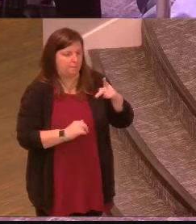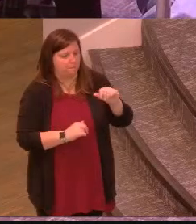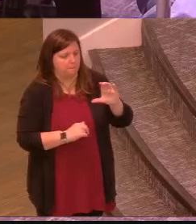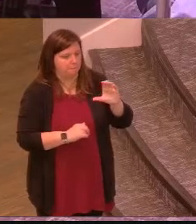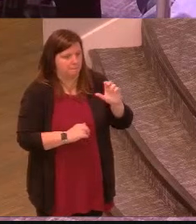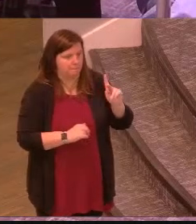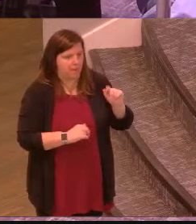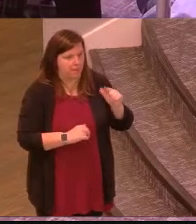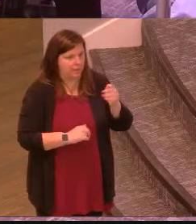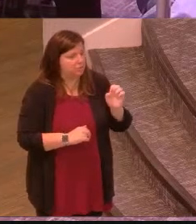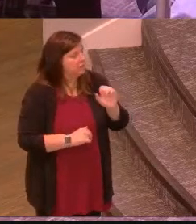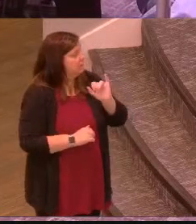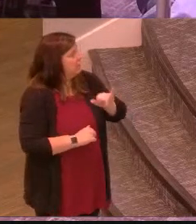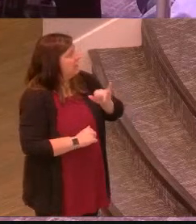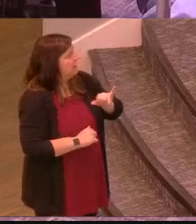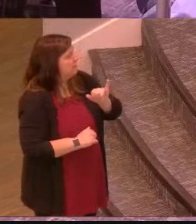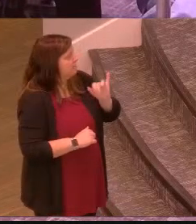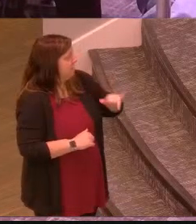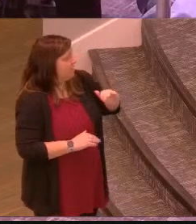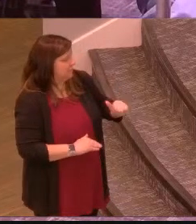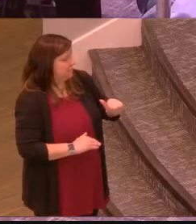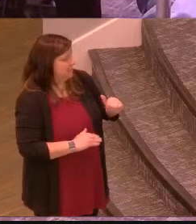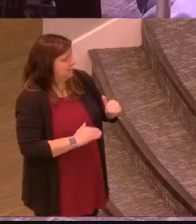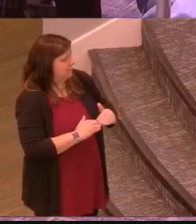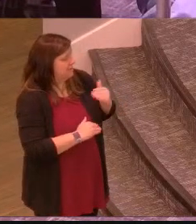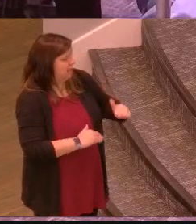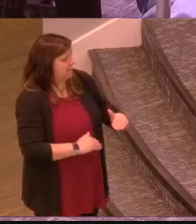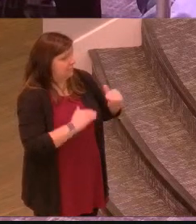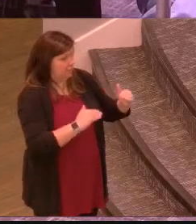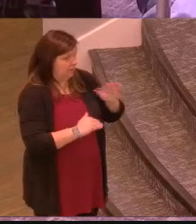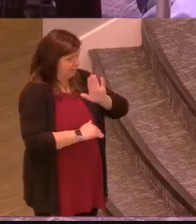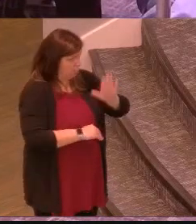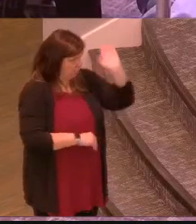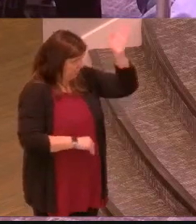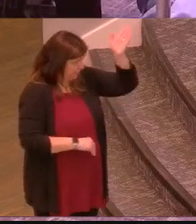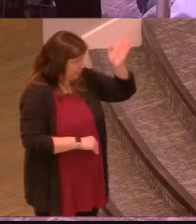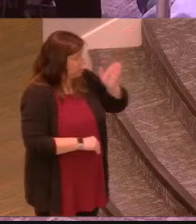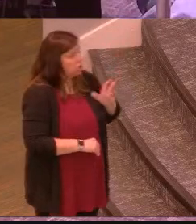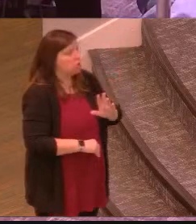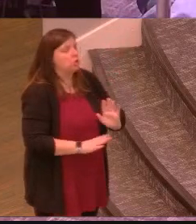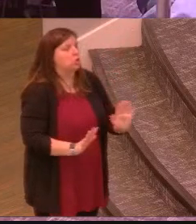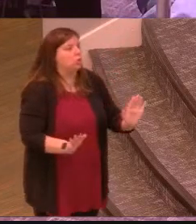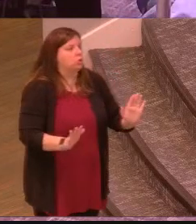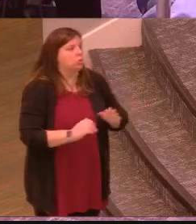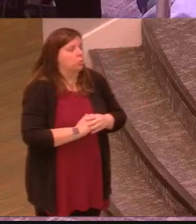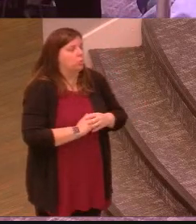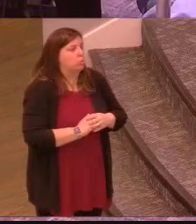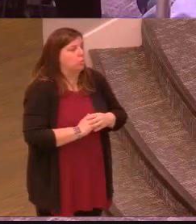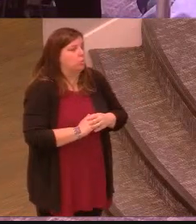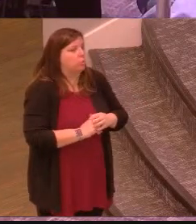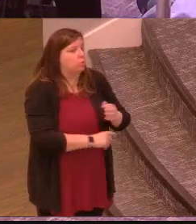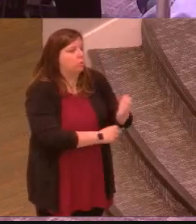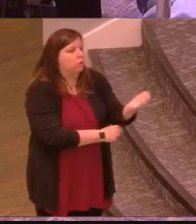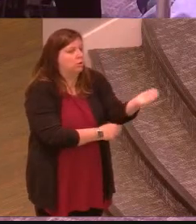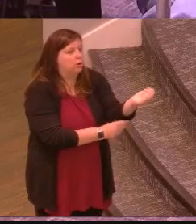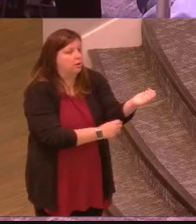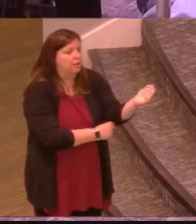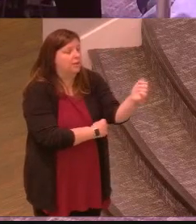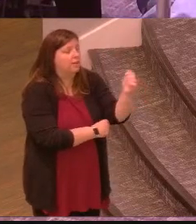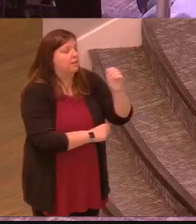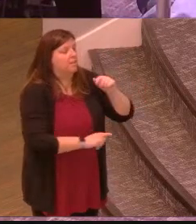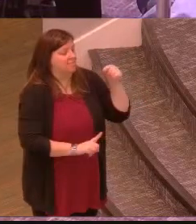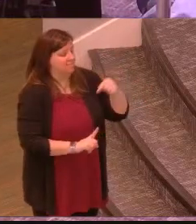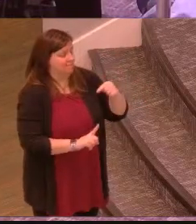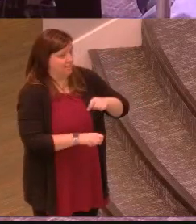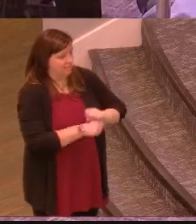That's the next step. Okay, so of your presentation or? of- No, sir. Of our work. This, Okay. this work has